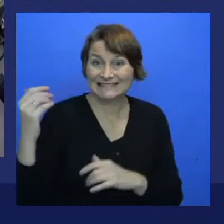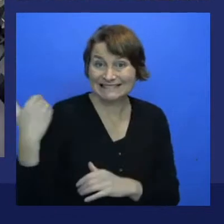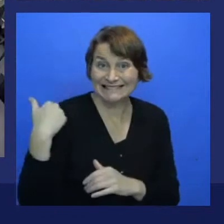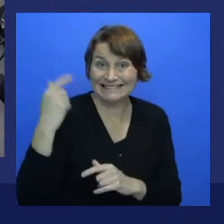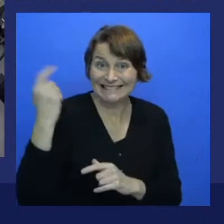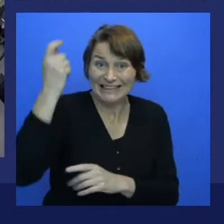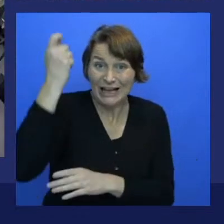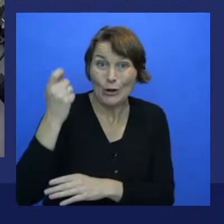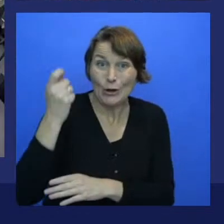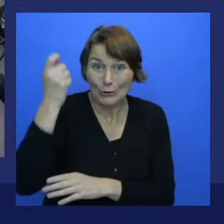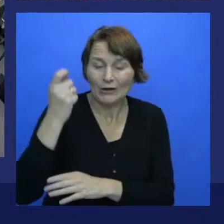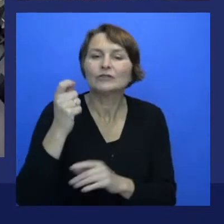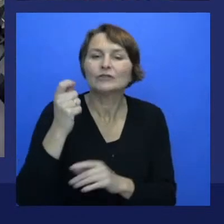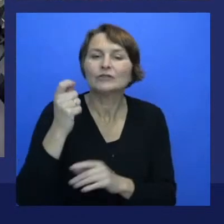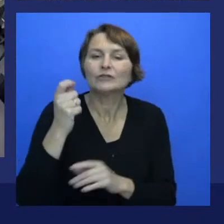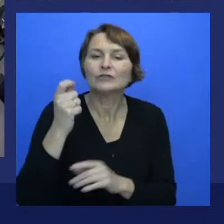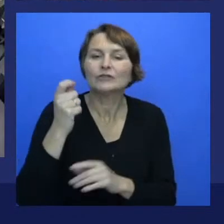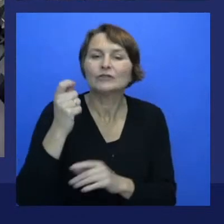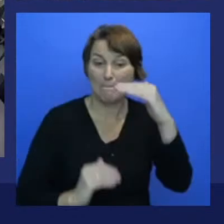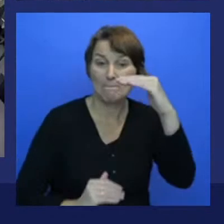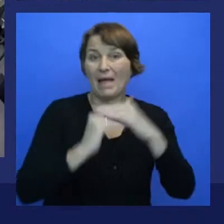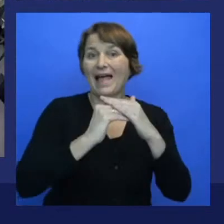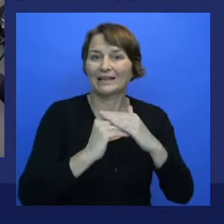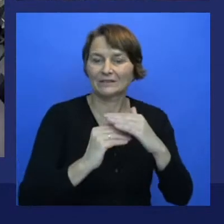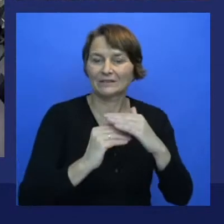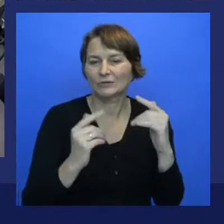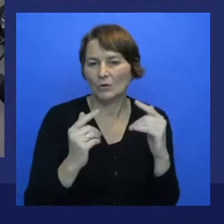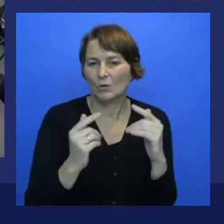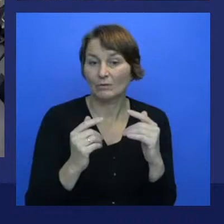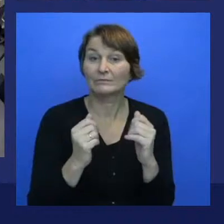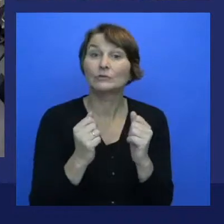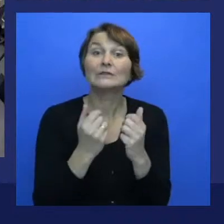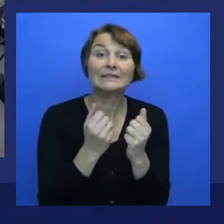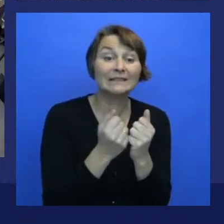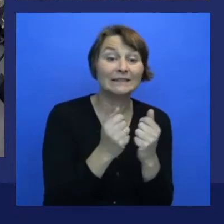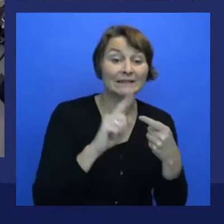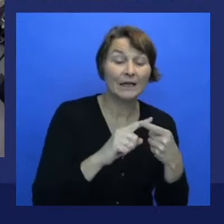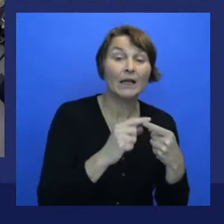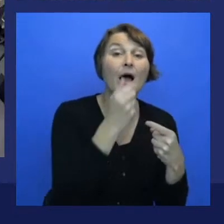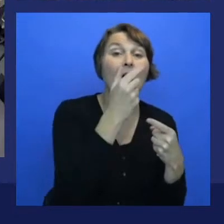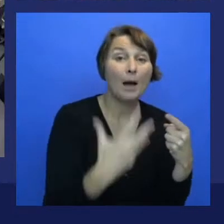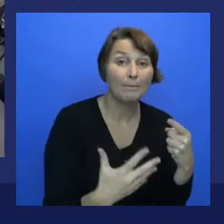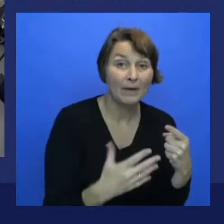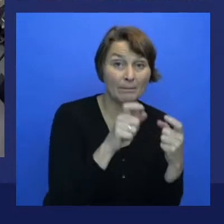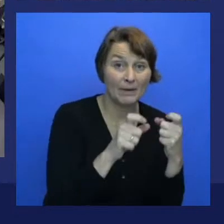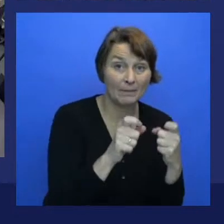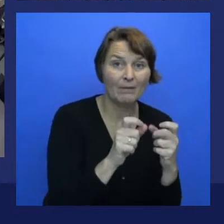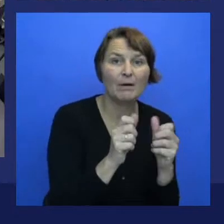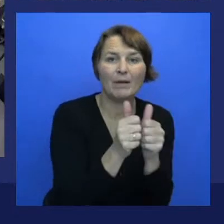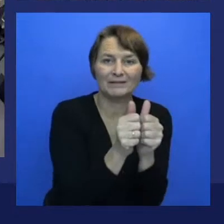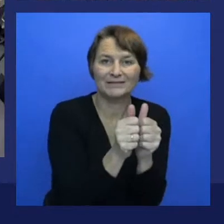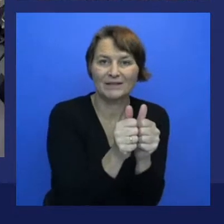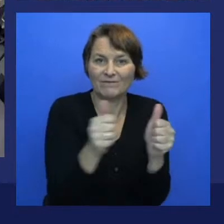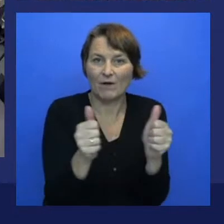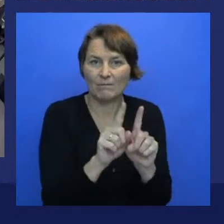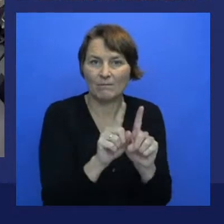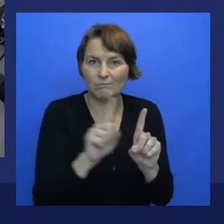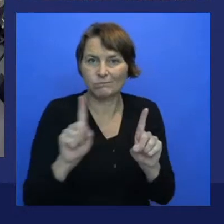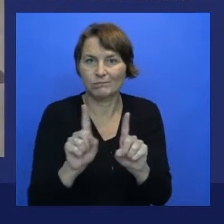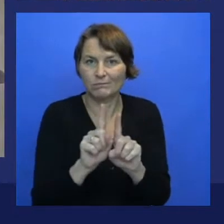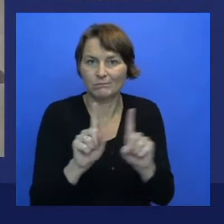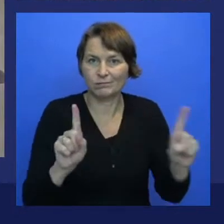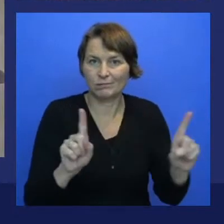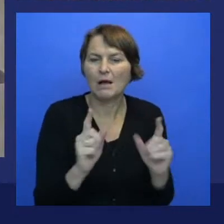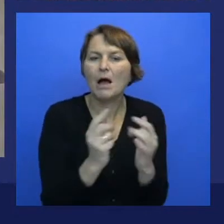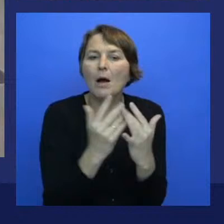are met. So that's the second one. So the first one is how many people are there. The second one is how far away they are. And then another one, which is even